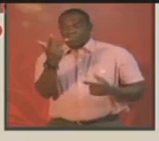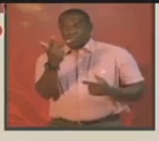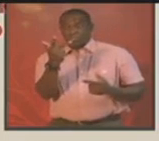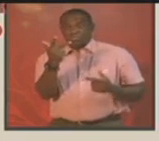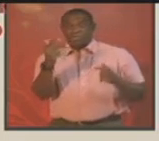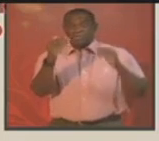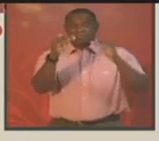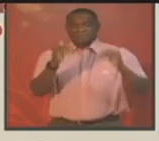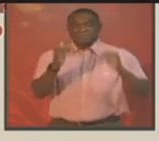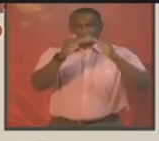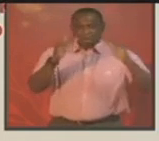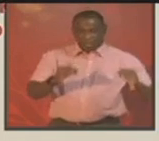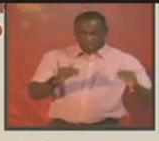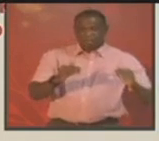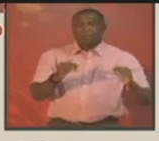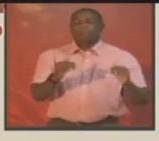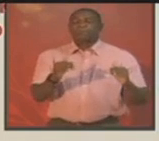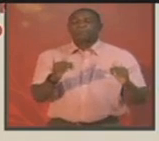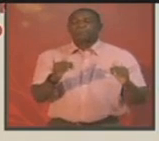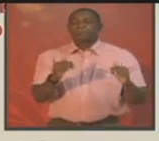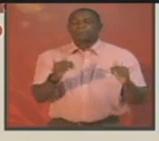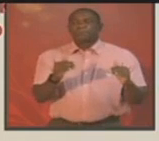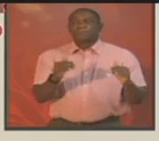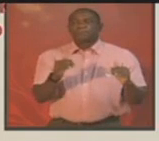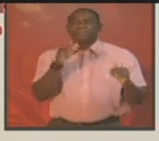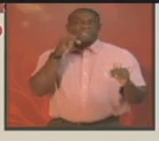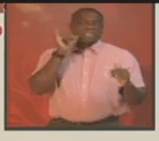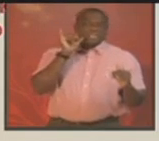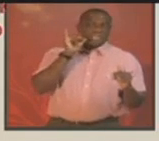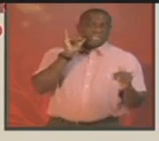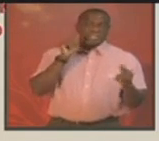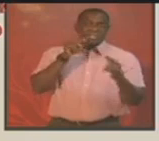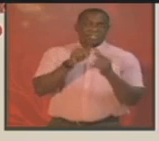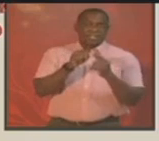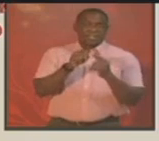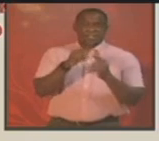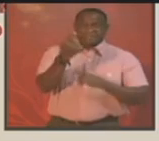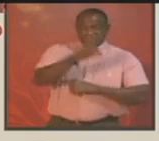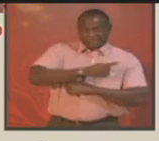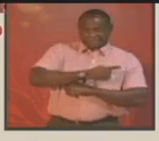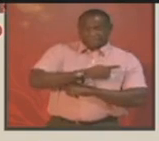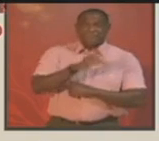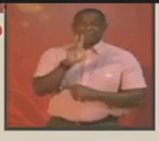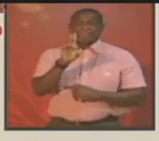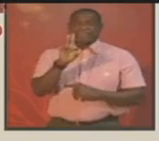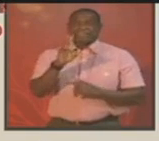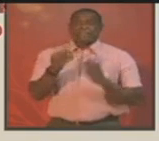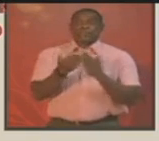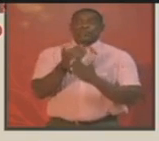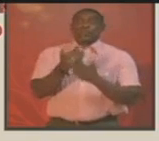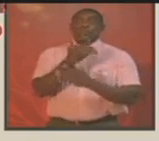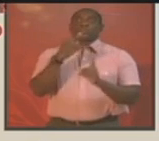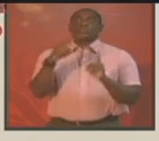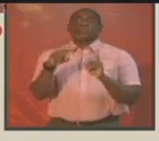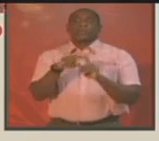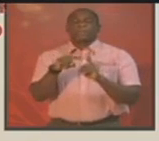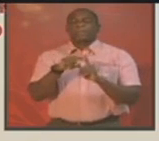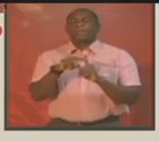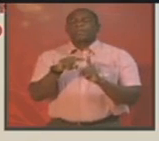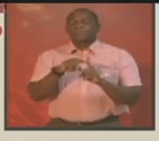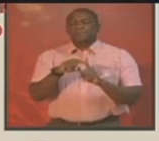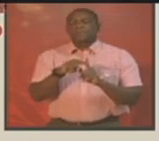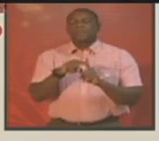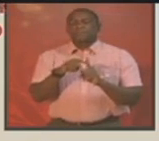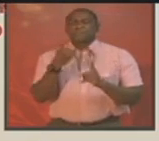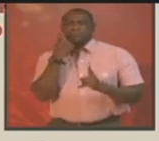facilities. And between yesterday and today, we would have confirmed 7 additional cases out of samples received